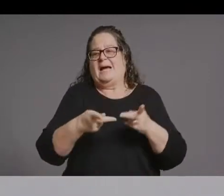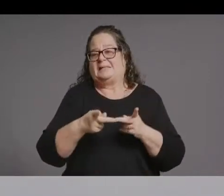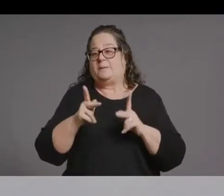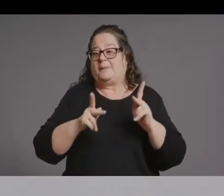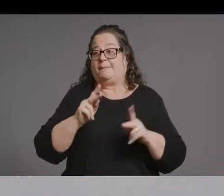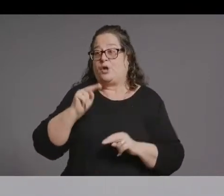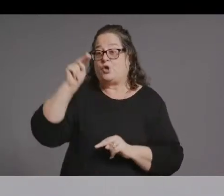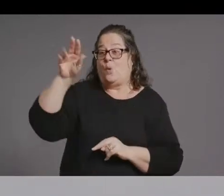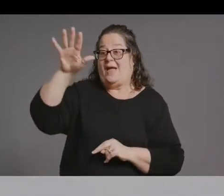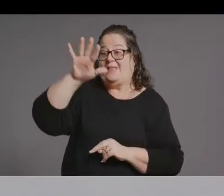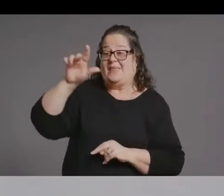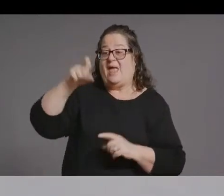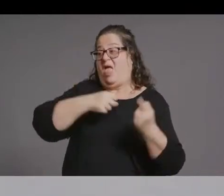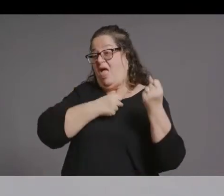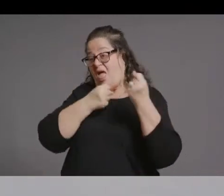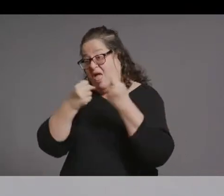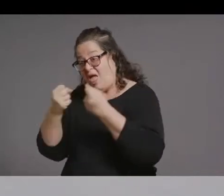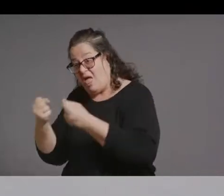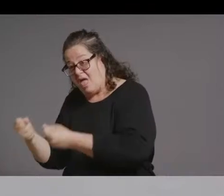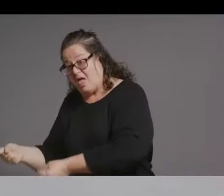get vaccinated if they want.